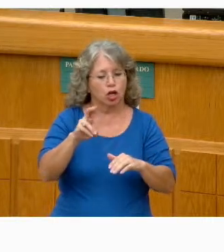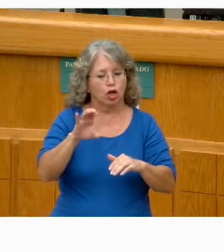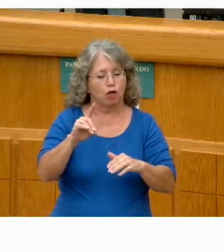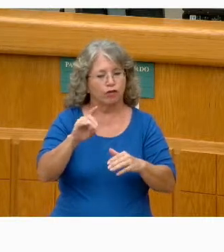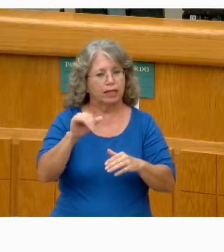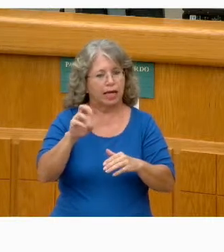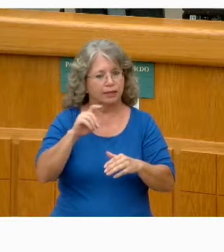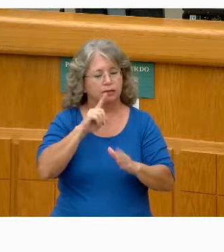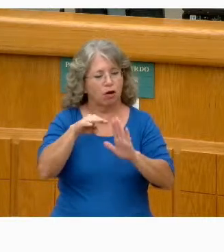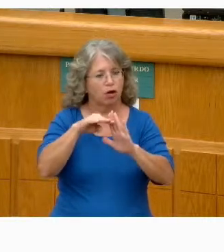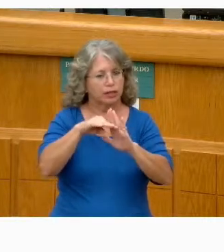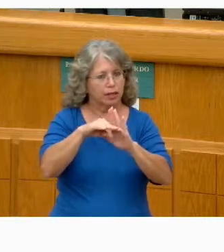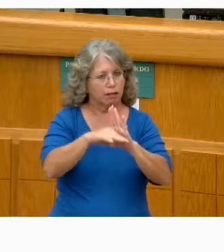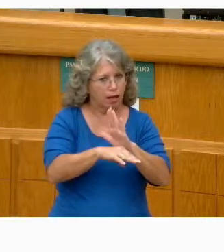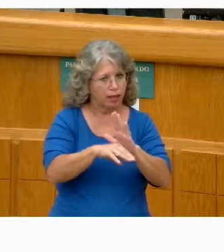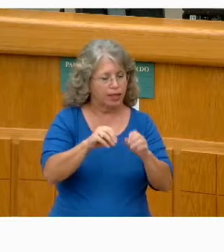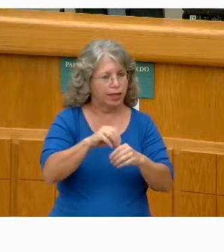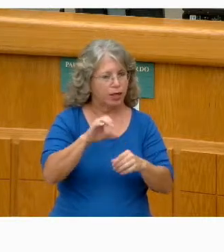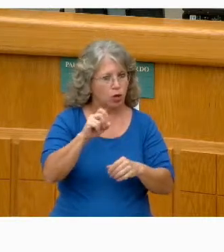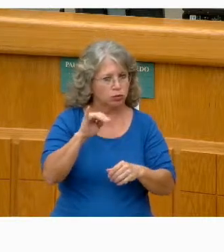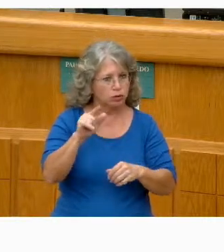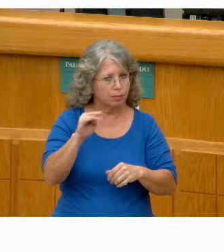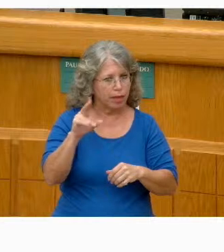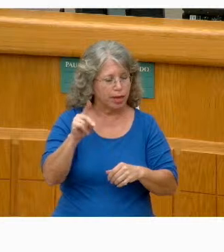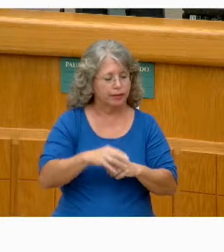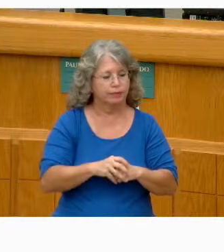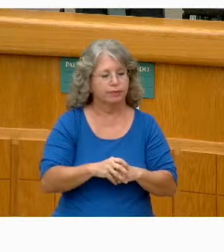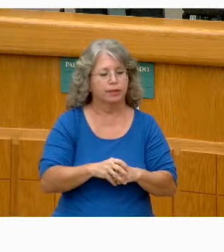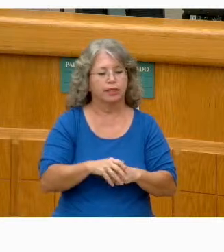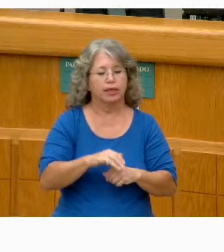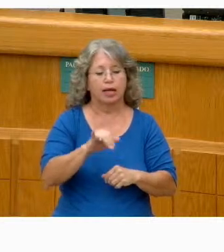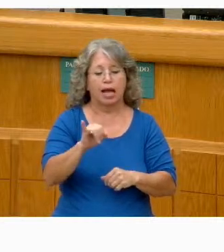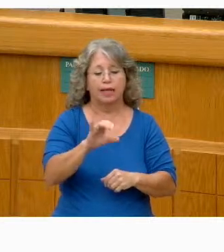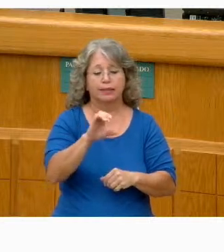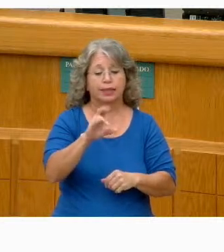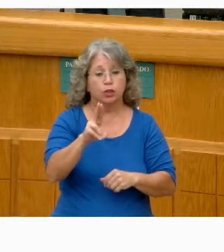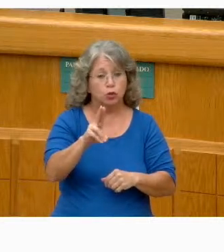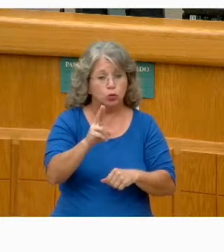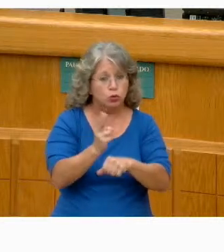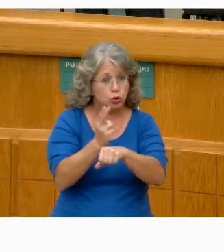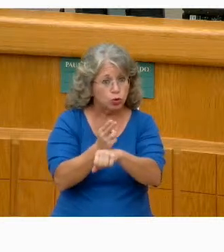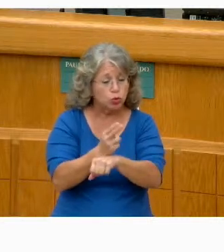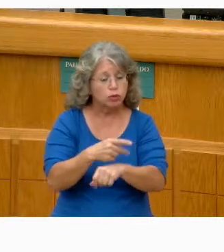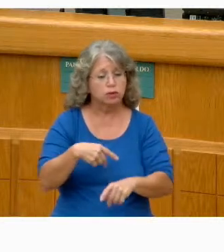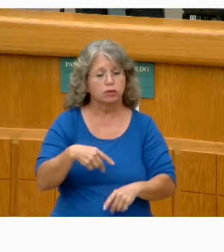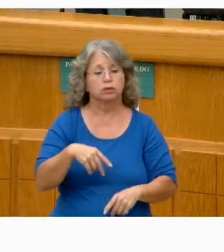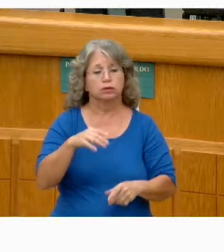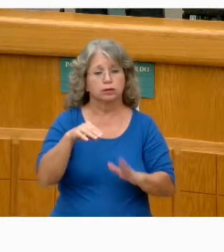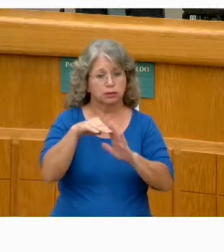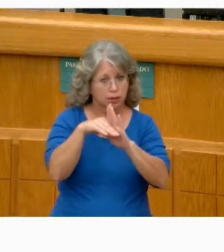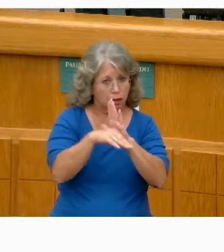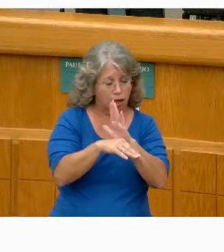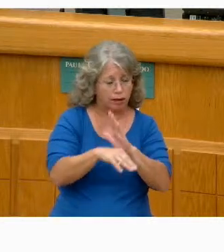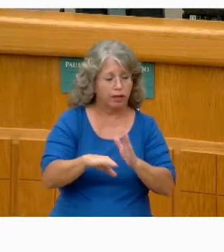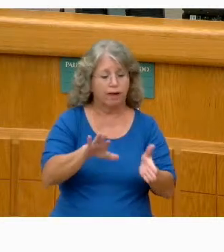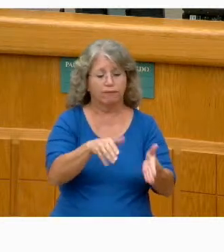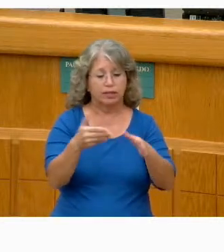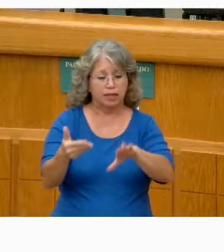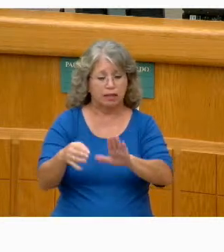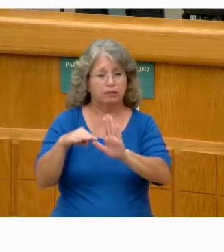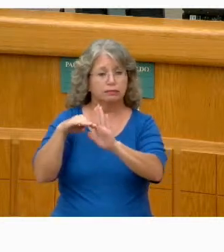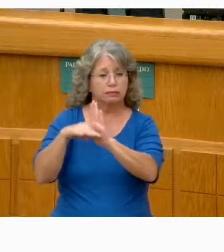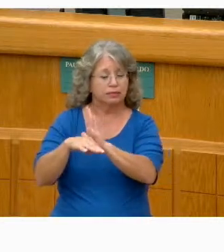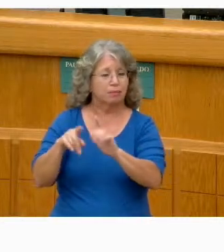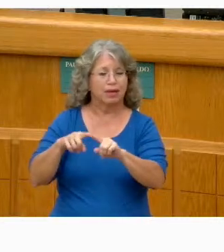coastal bend. COVID-19 ICU usage and fatalities are declining. Despite that, the number of fatalities is